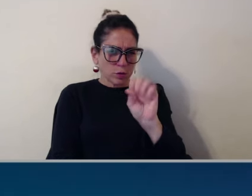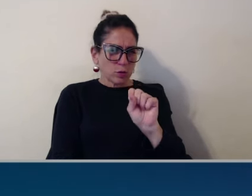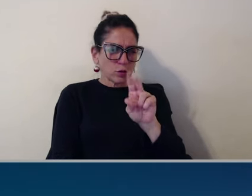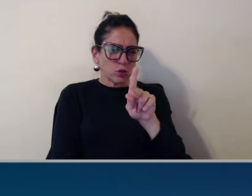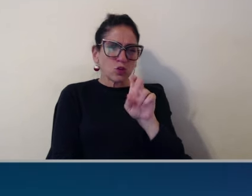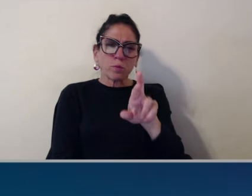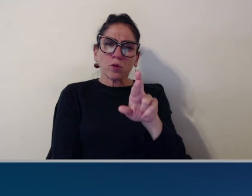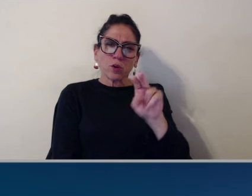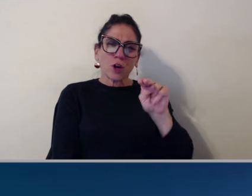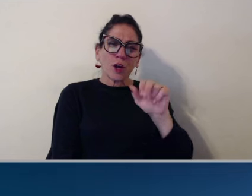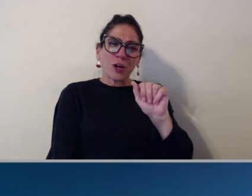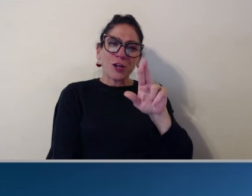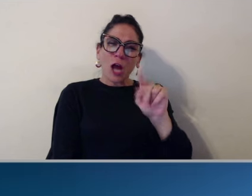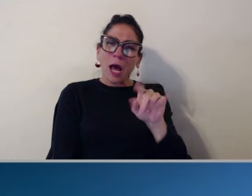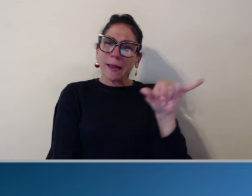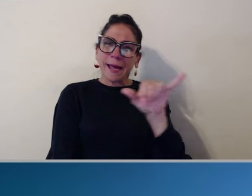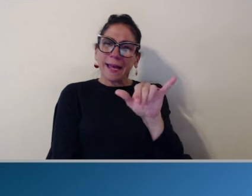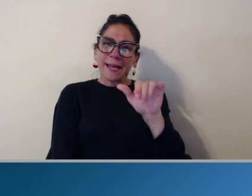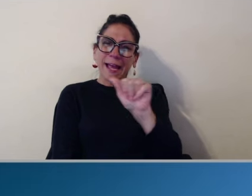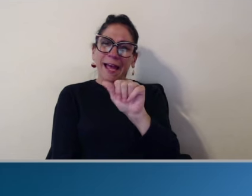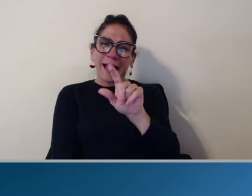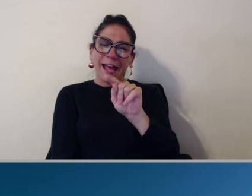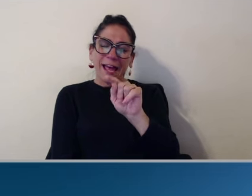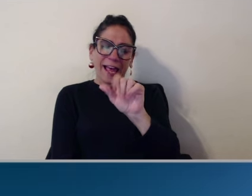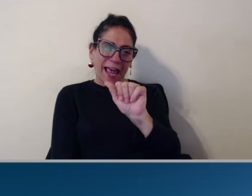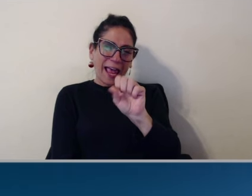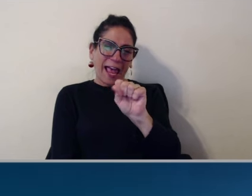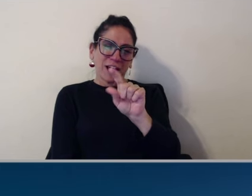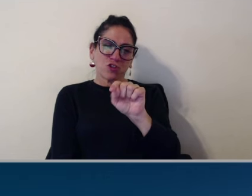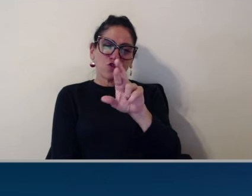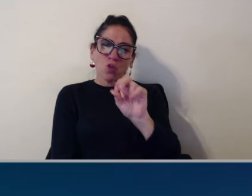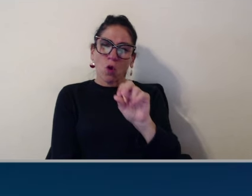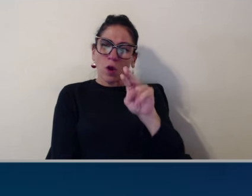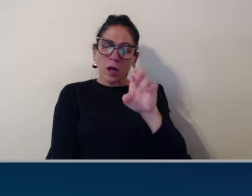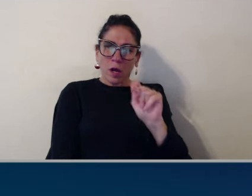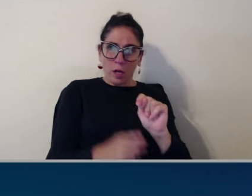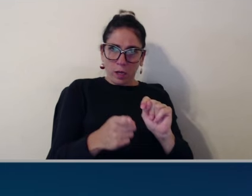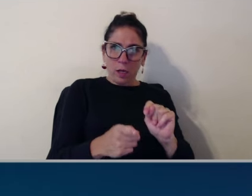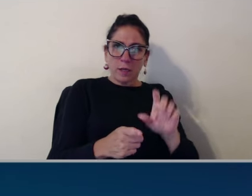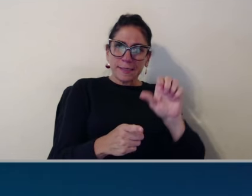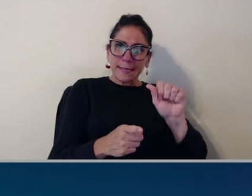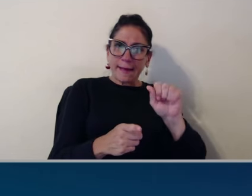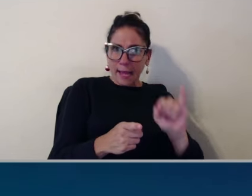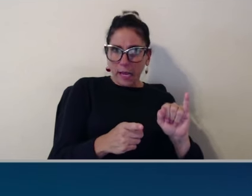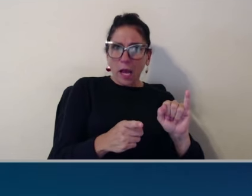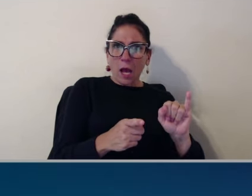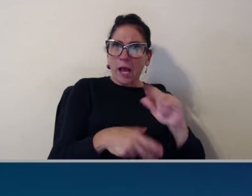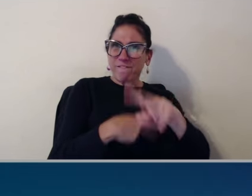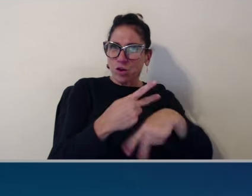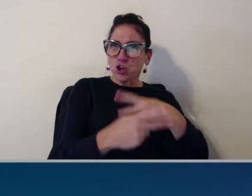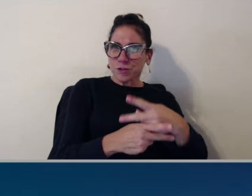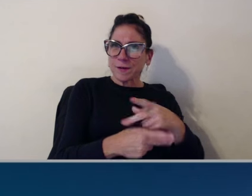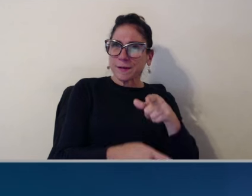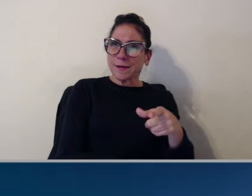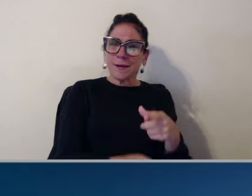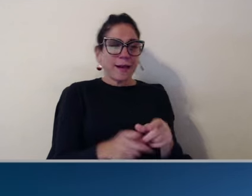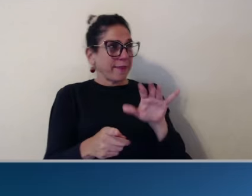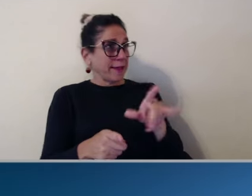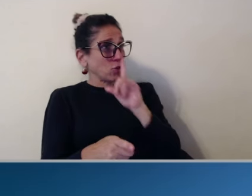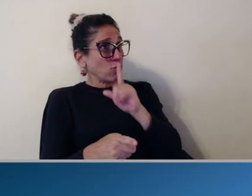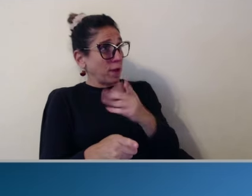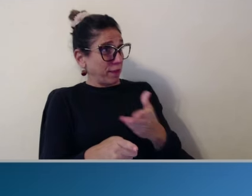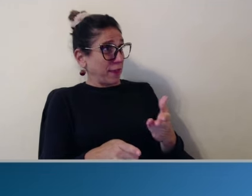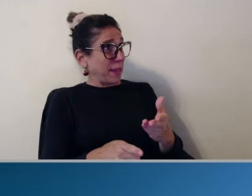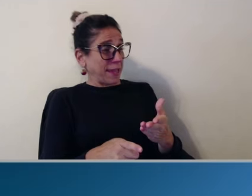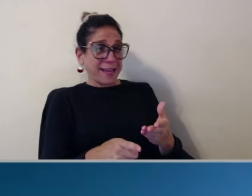Right. So Jupyternaut is like the AI extension of Jupyter. And okay. So that's a real thing. That's not thing. Us